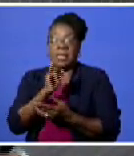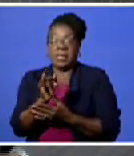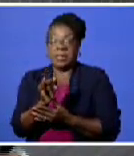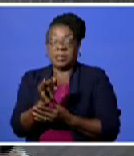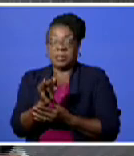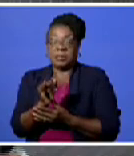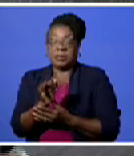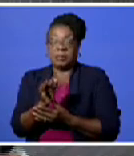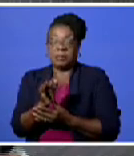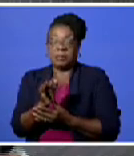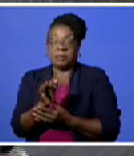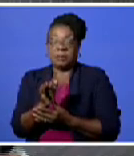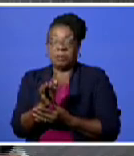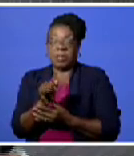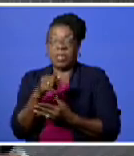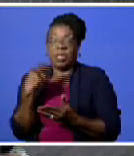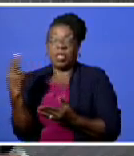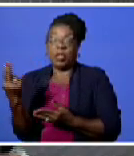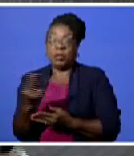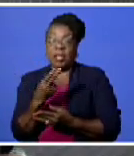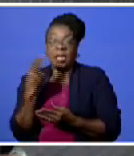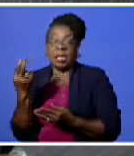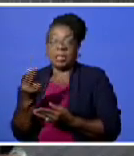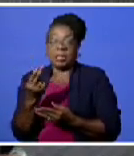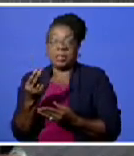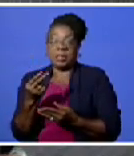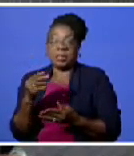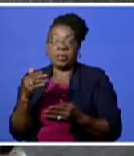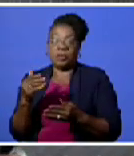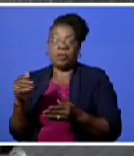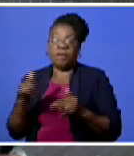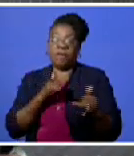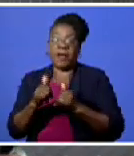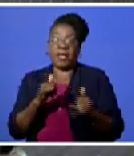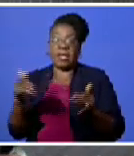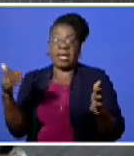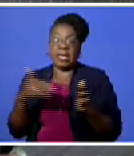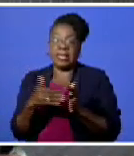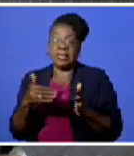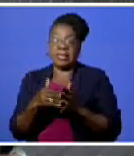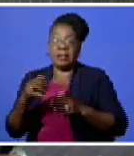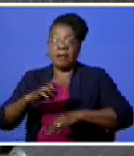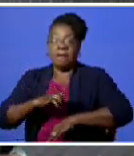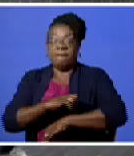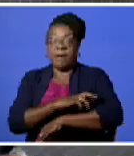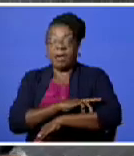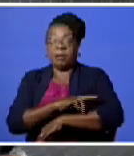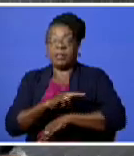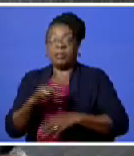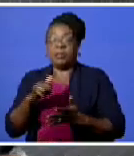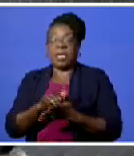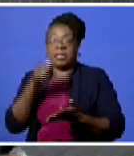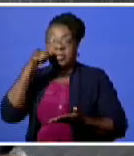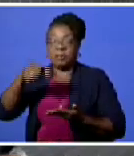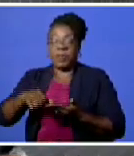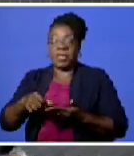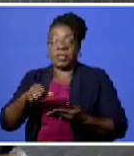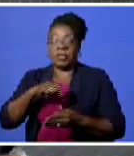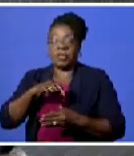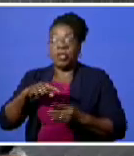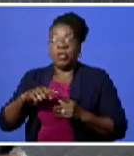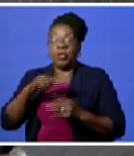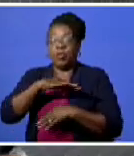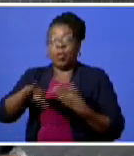a defense that we can utilize to combat this virus. So that would be my message out to all to take this